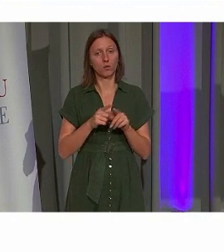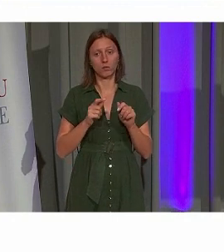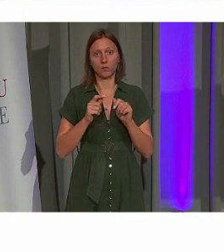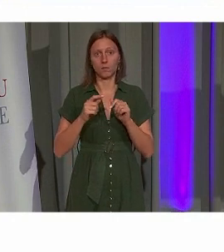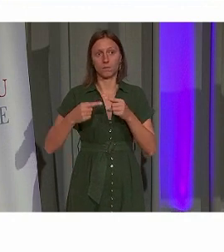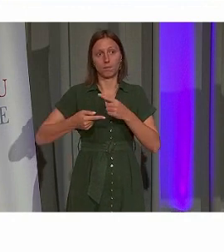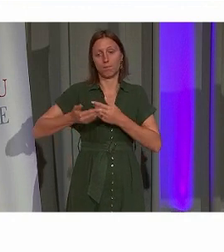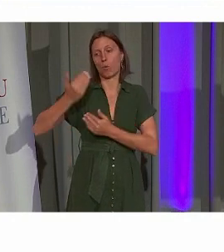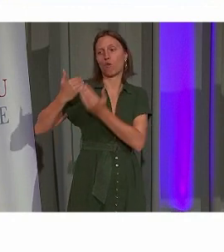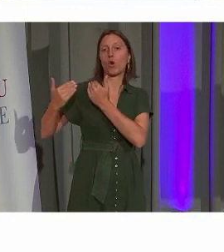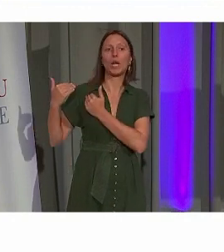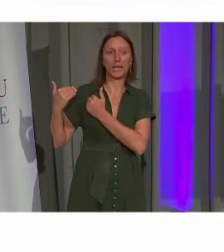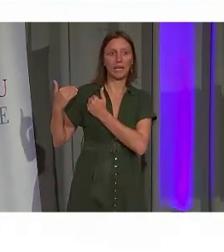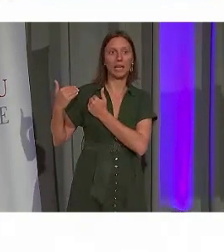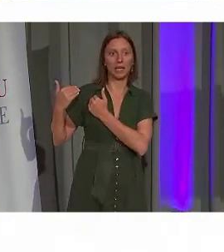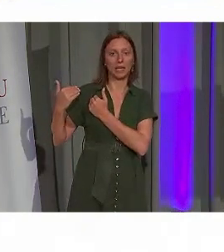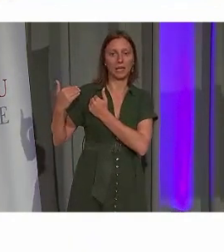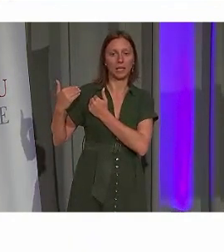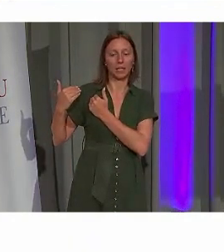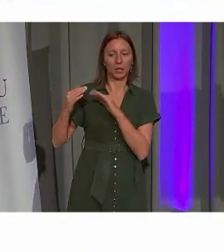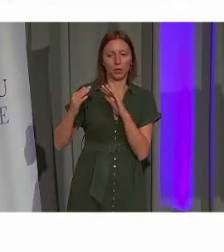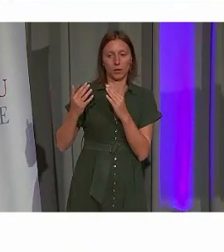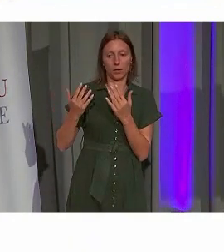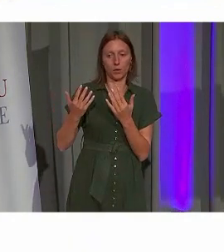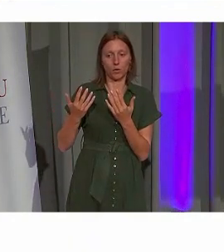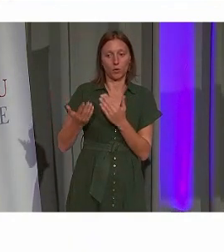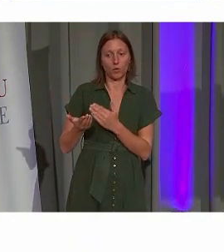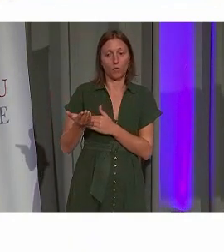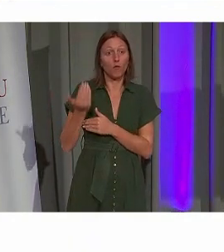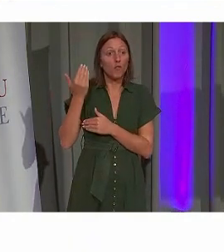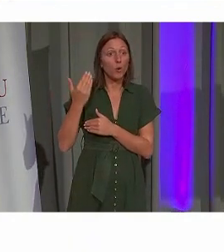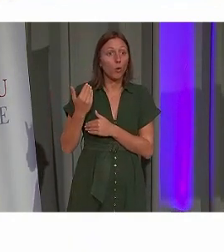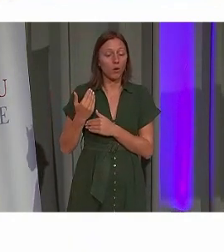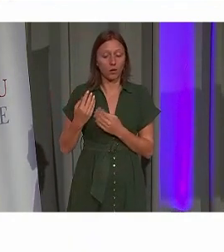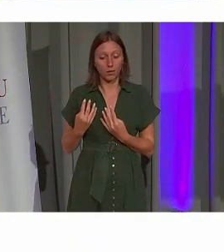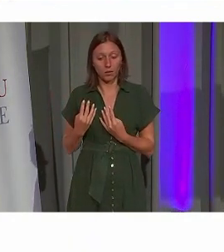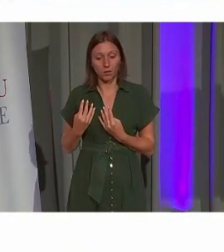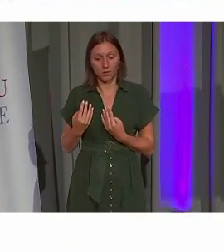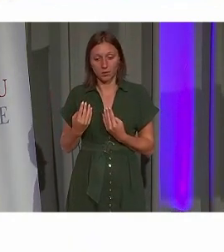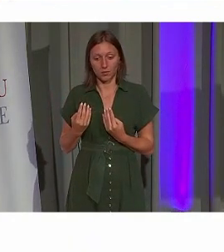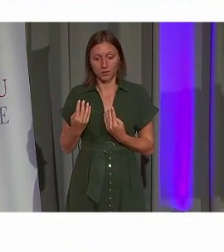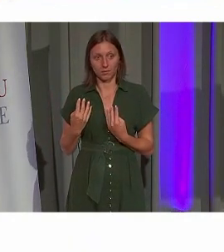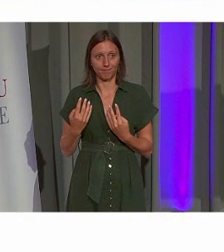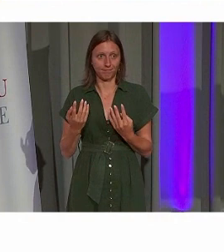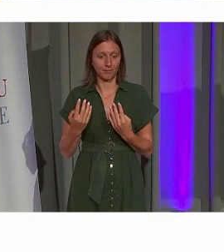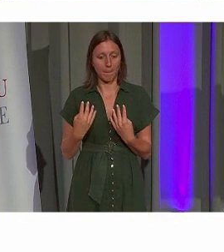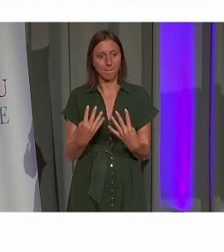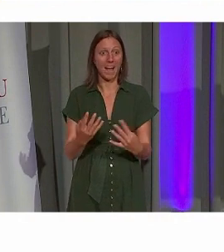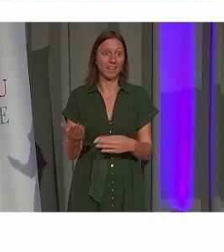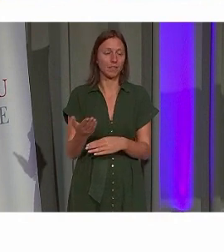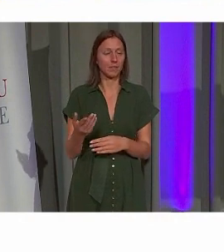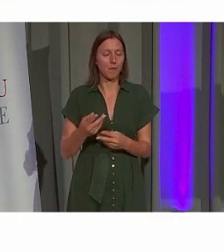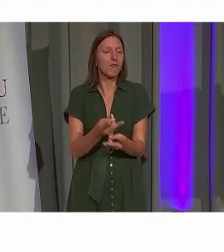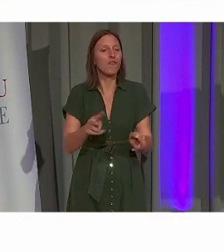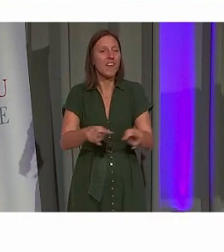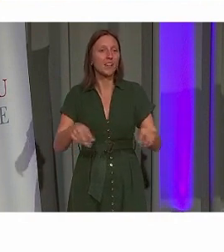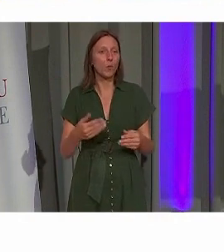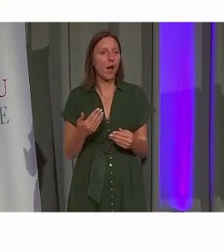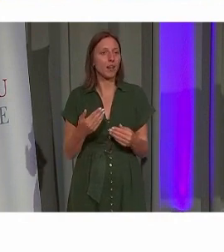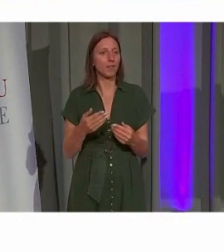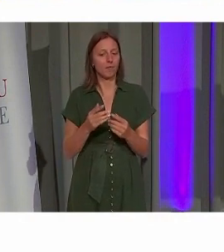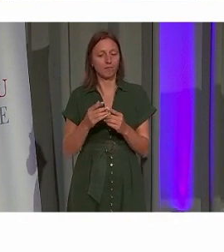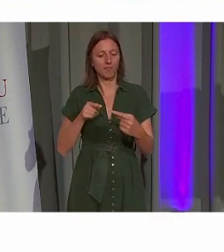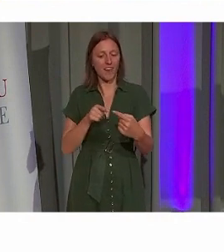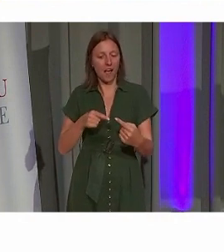have to take into account. We also have to take the morphology into account. Before, of course,